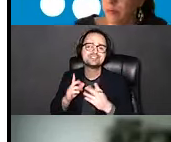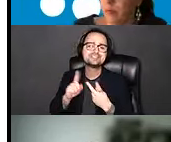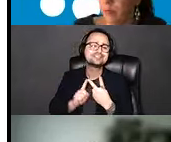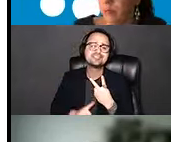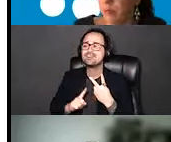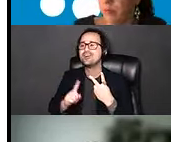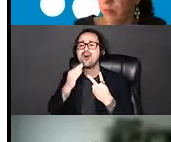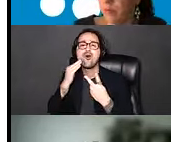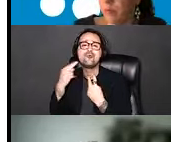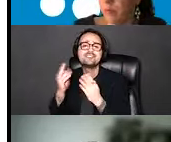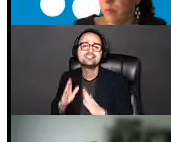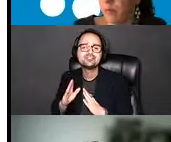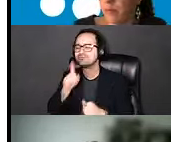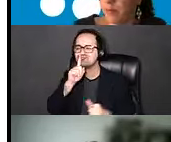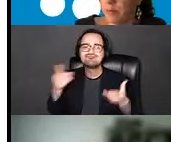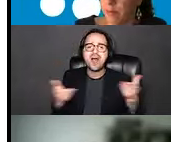home visitors,